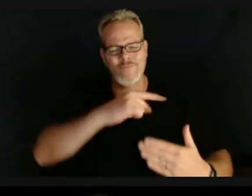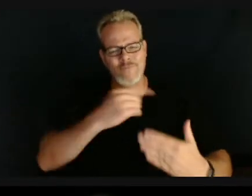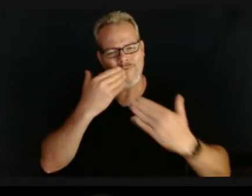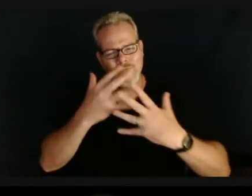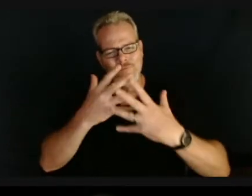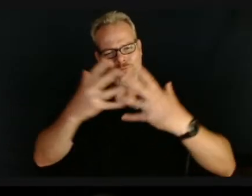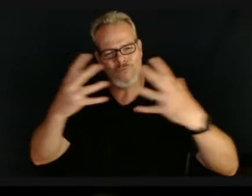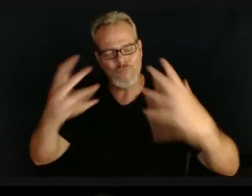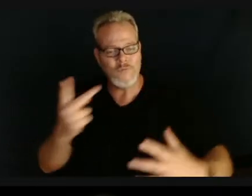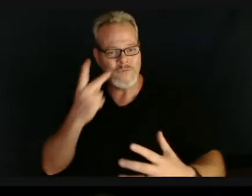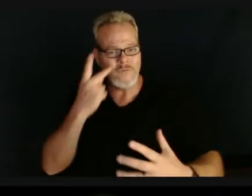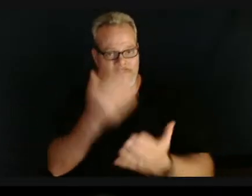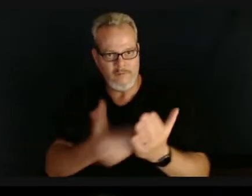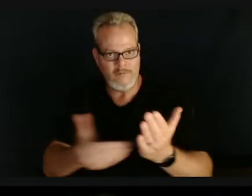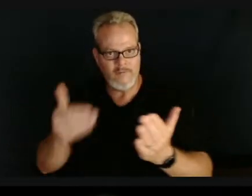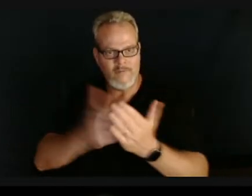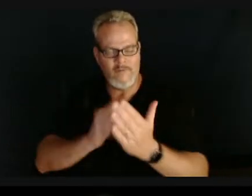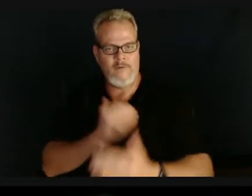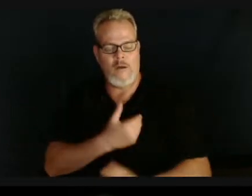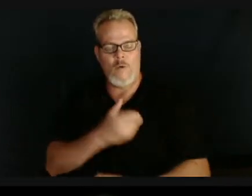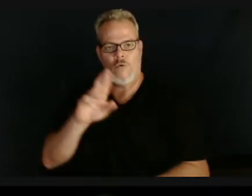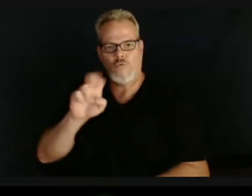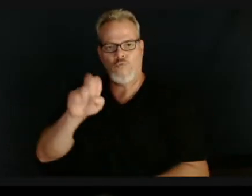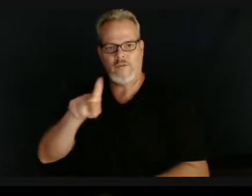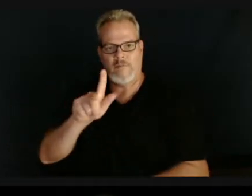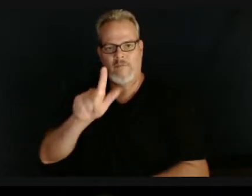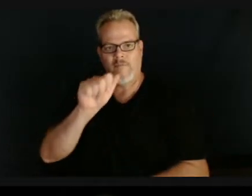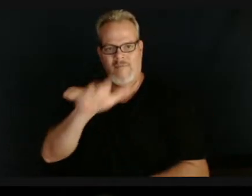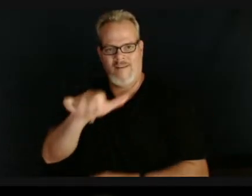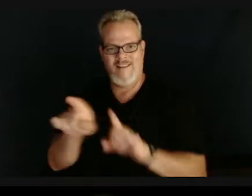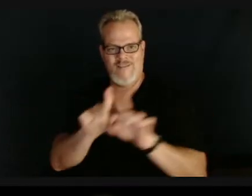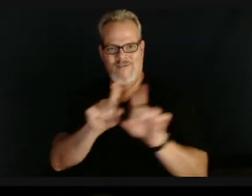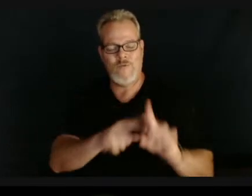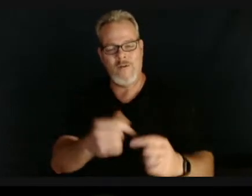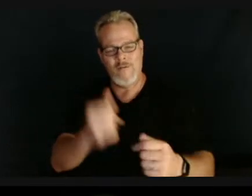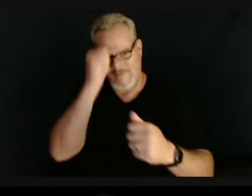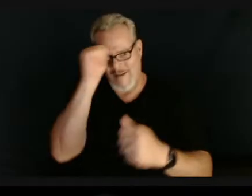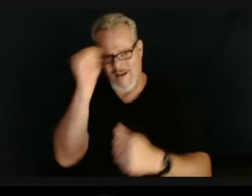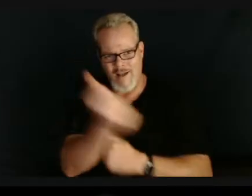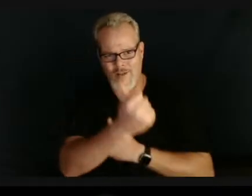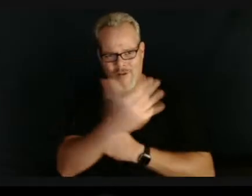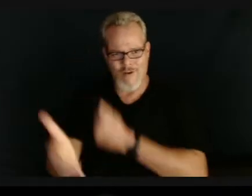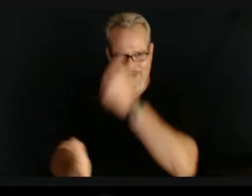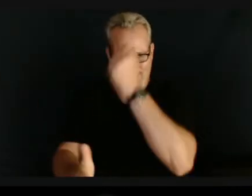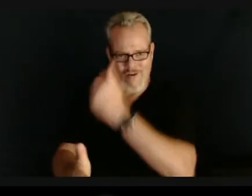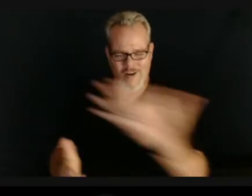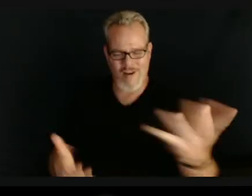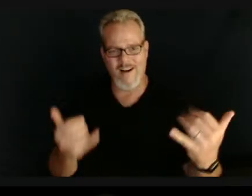Aloha everyone. We ho.